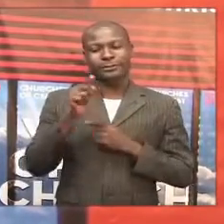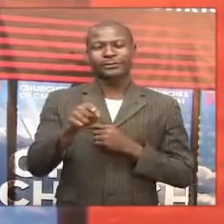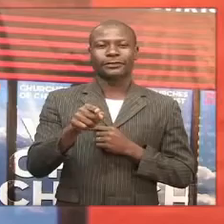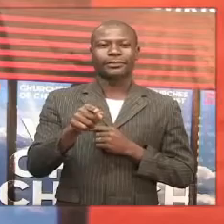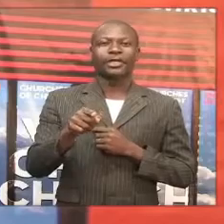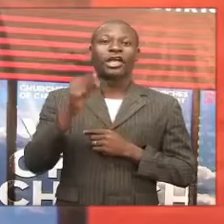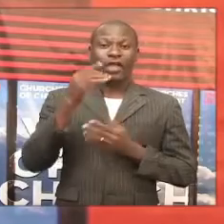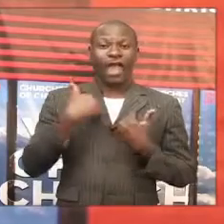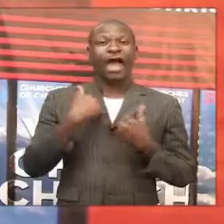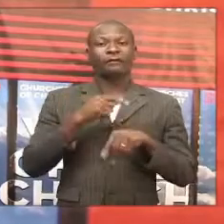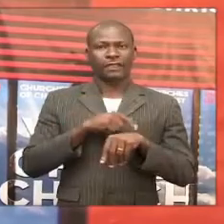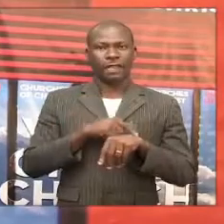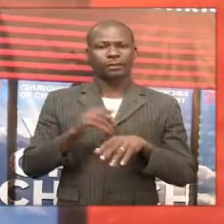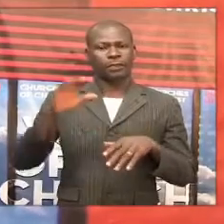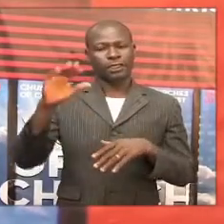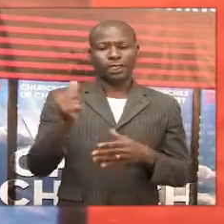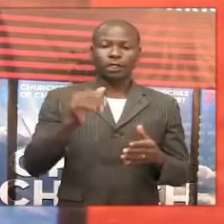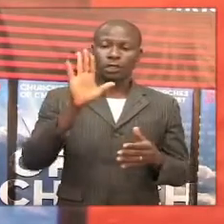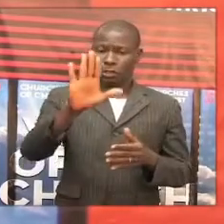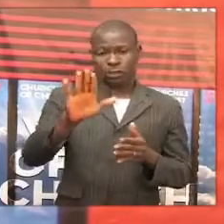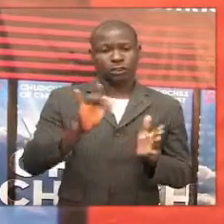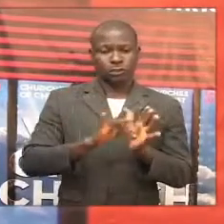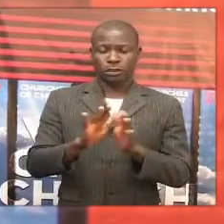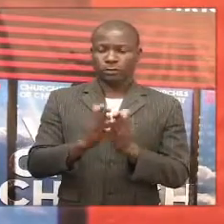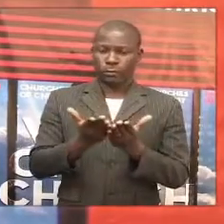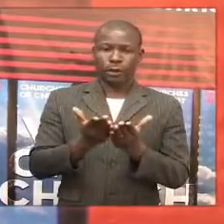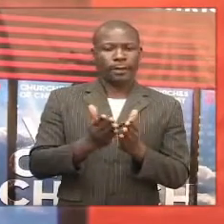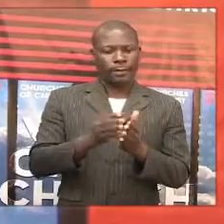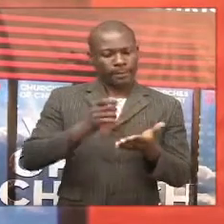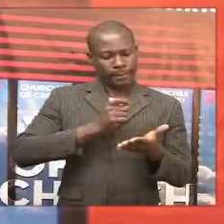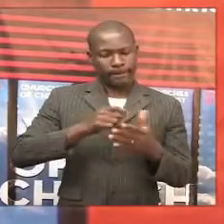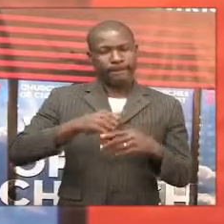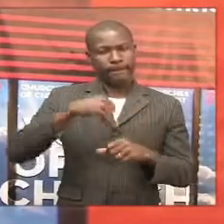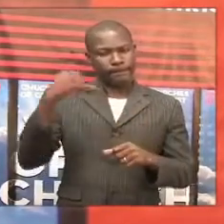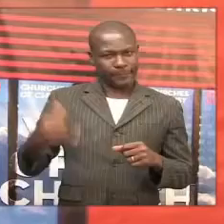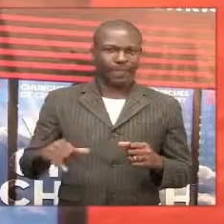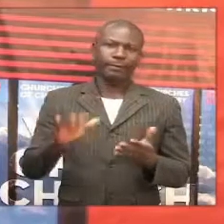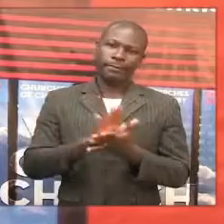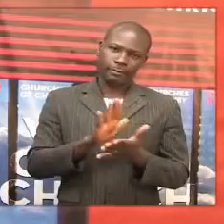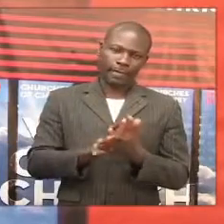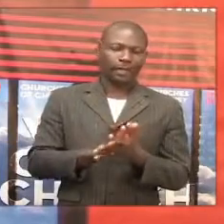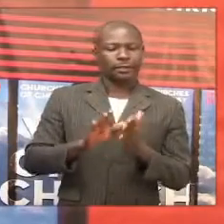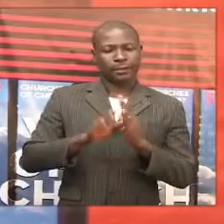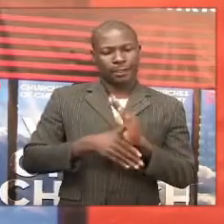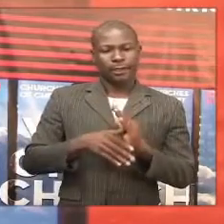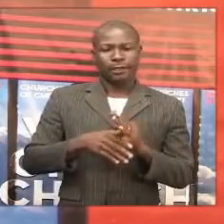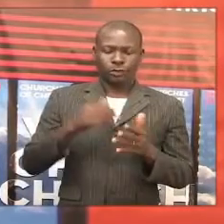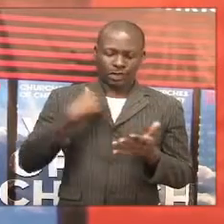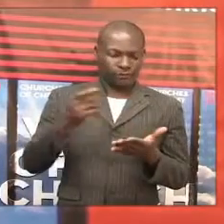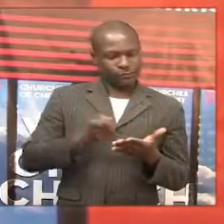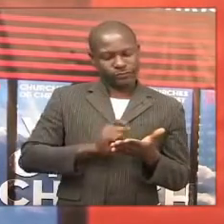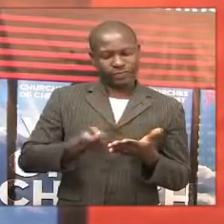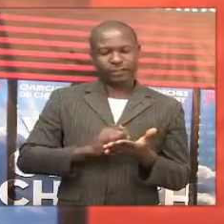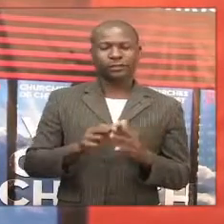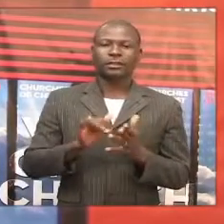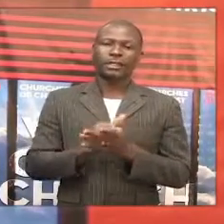Wadaja, kofa, o Bible, no, fa pen, na fa paper, be come home. Na Bible, you know, so no idea, a Juman, or trotro to her. Ye we